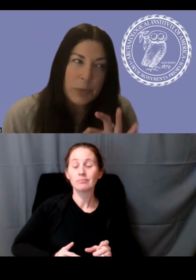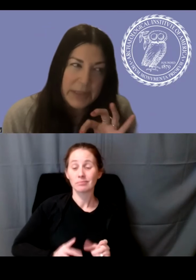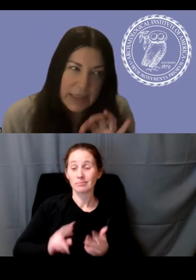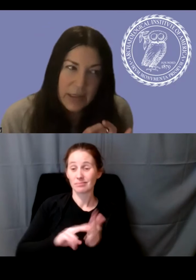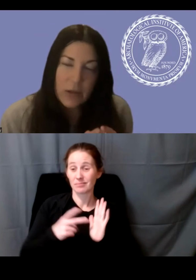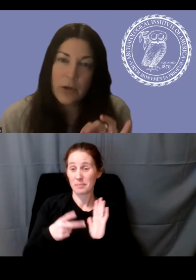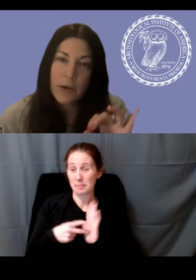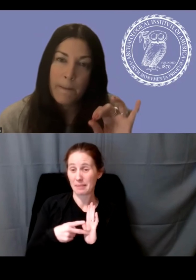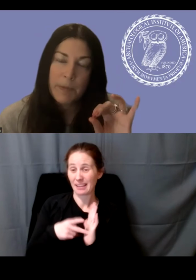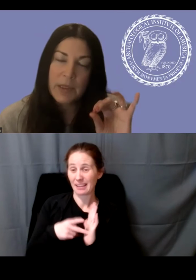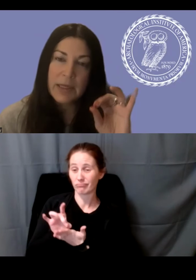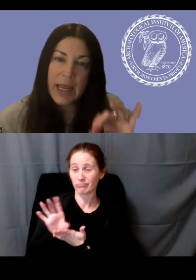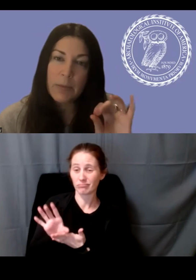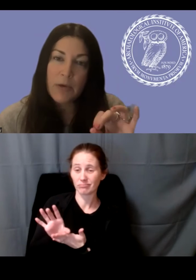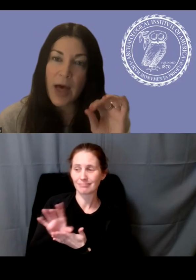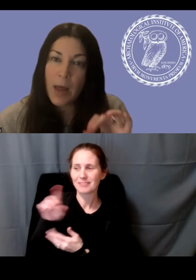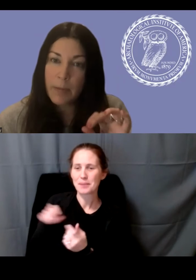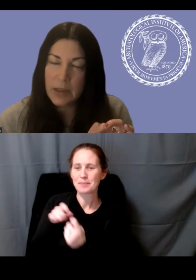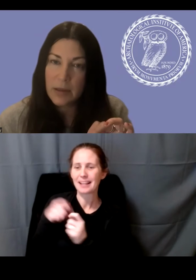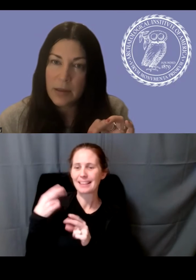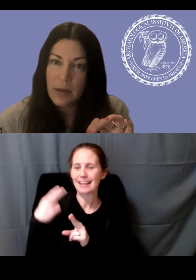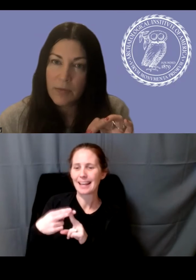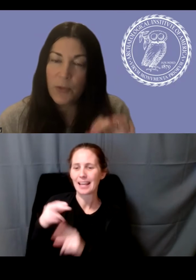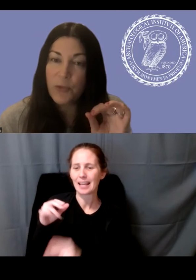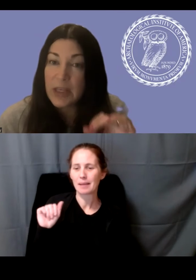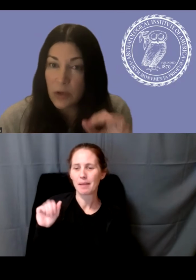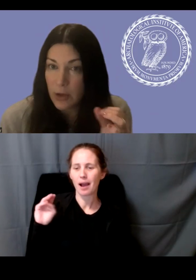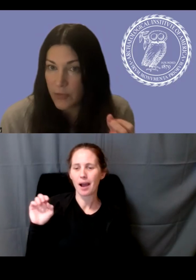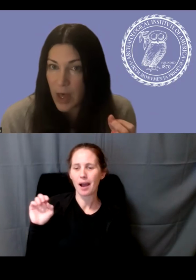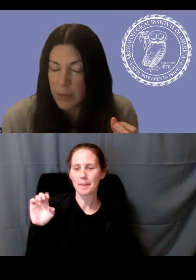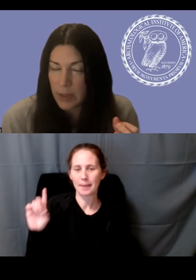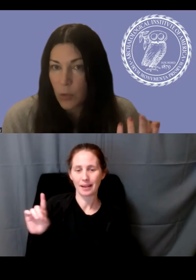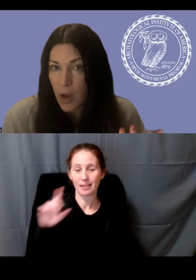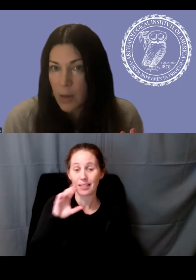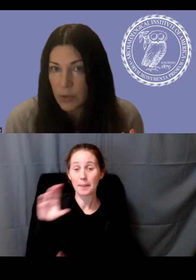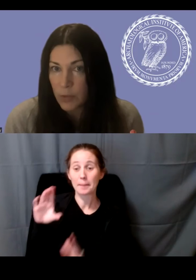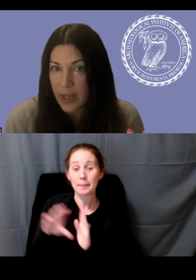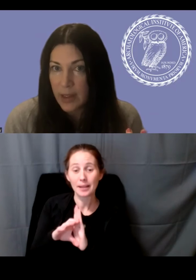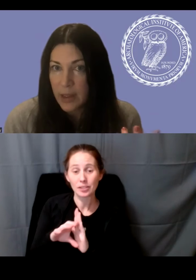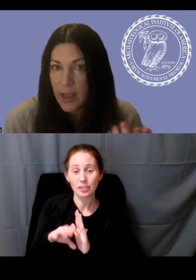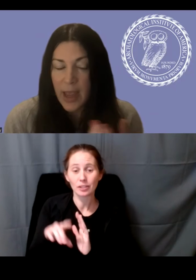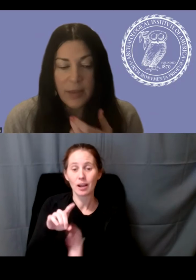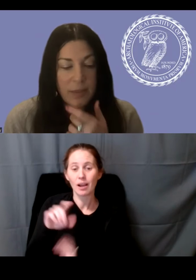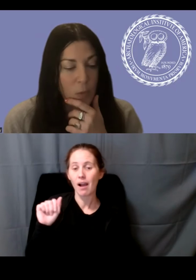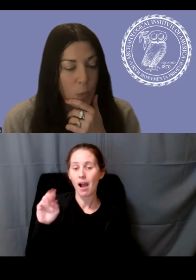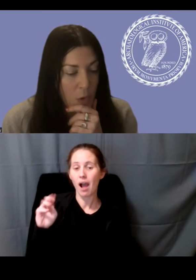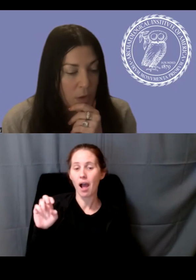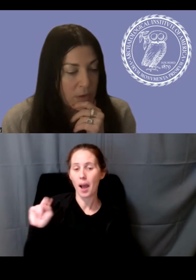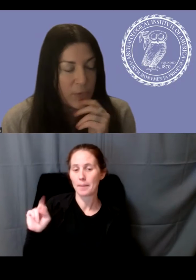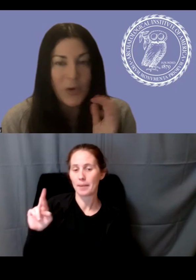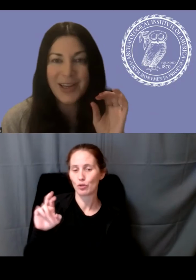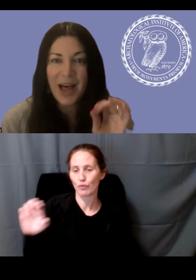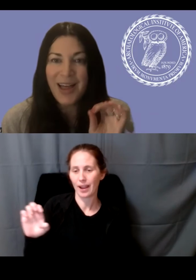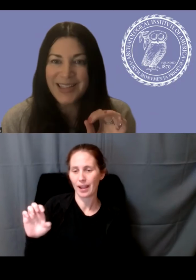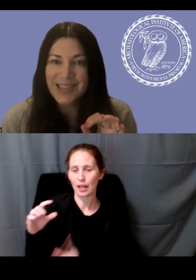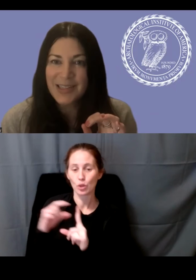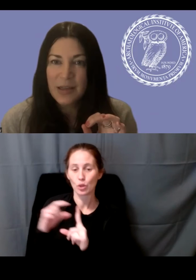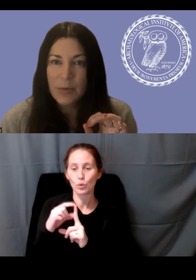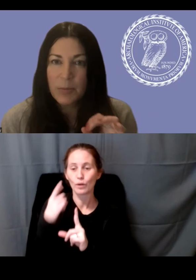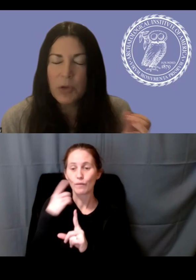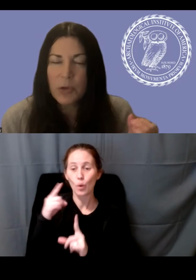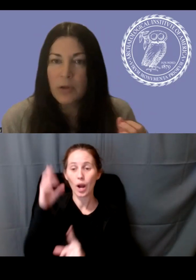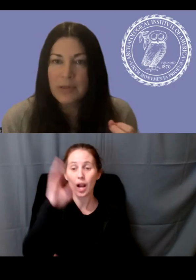in particular, the name of Amen, the figure of Amen or Amen-Re, and the word for